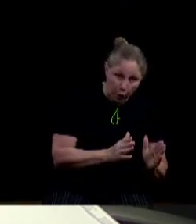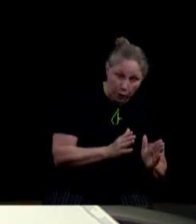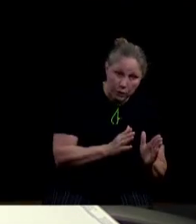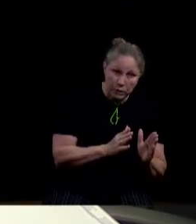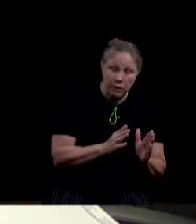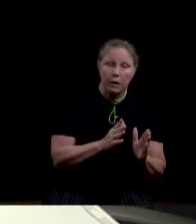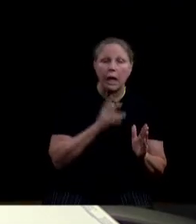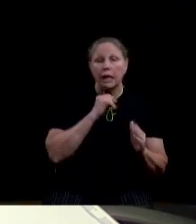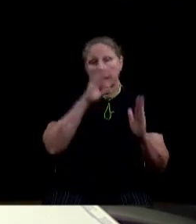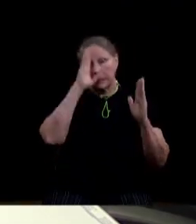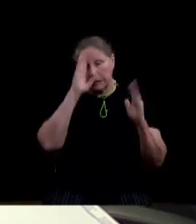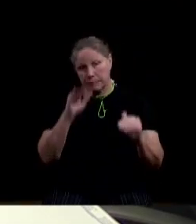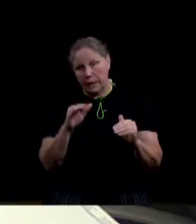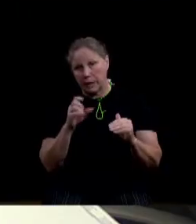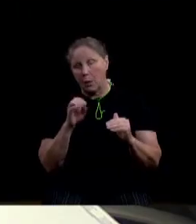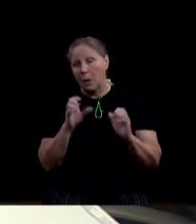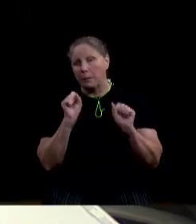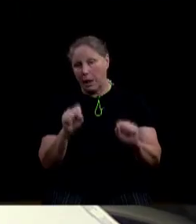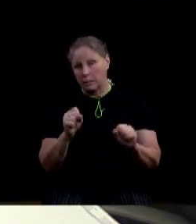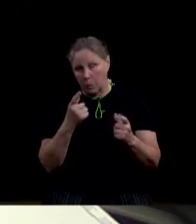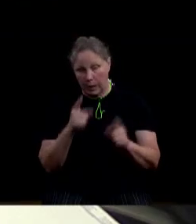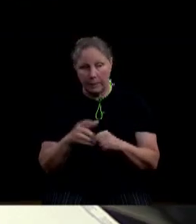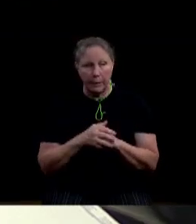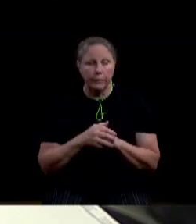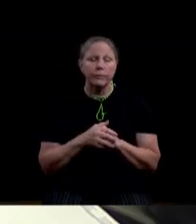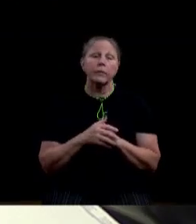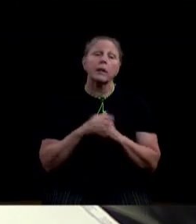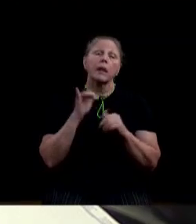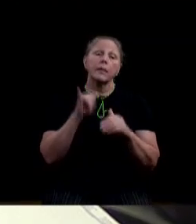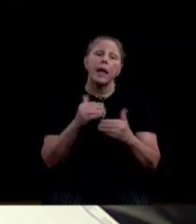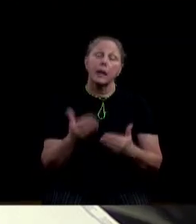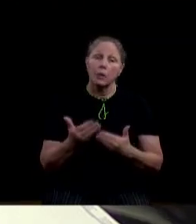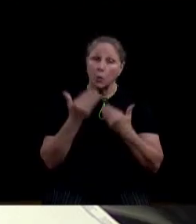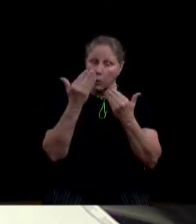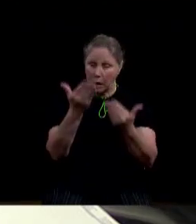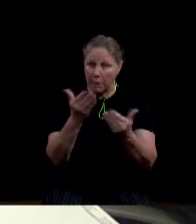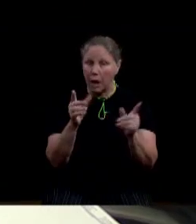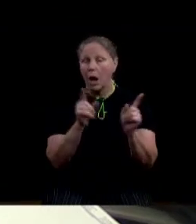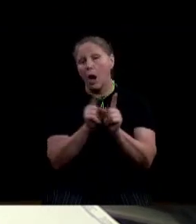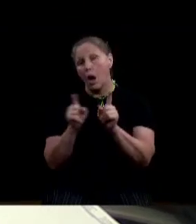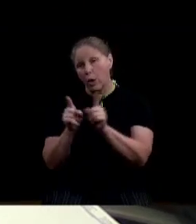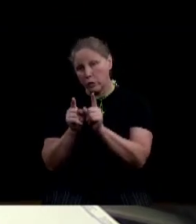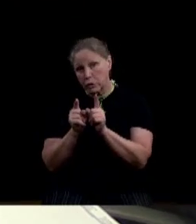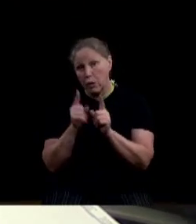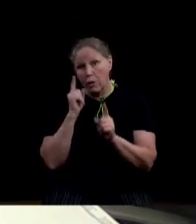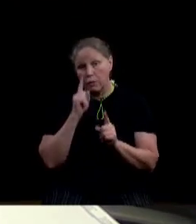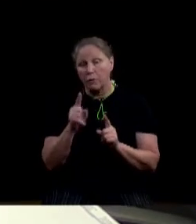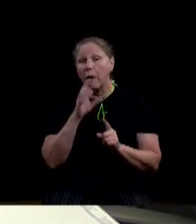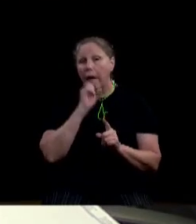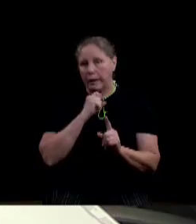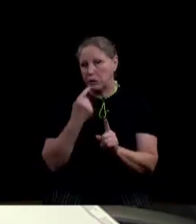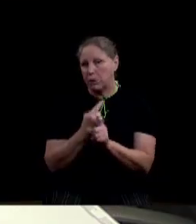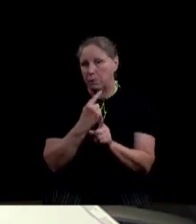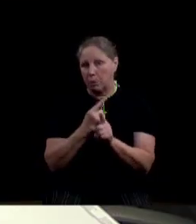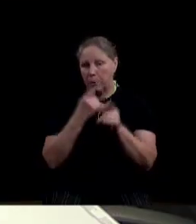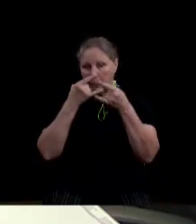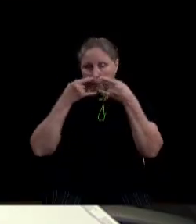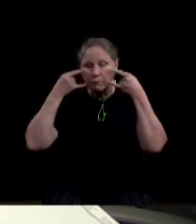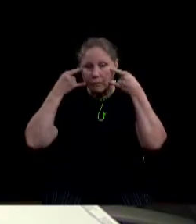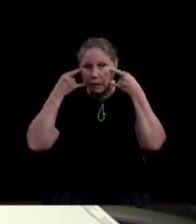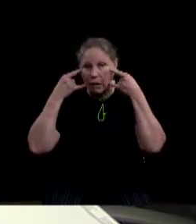This recommendation does also apply to age-appropriate face coverings in children per